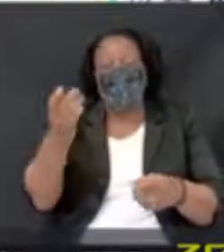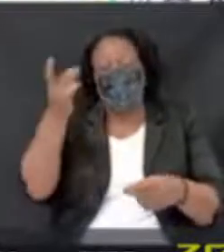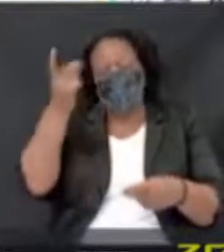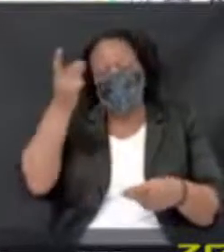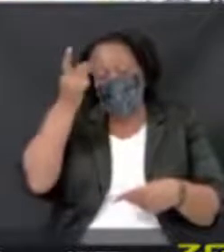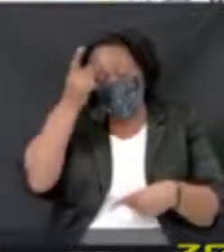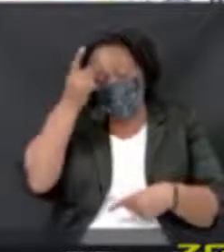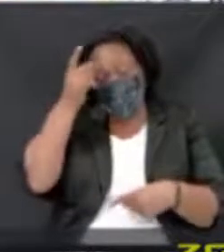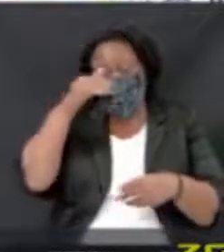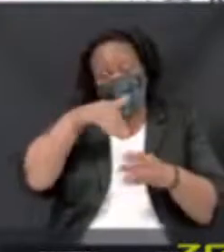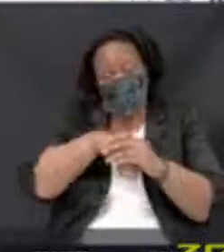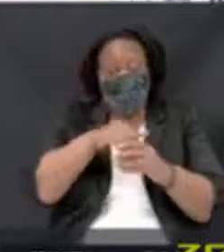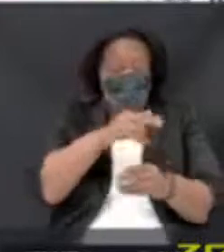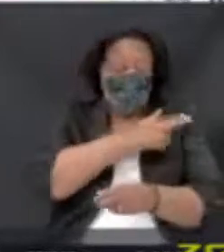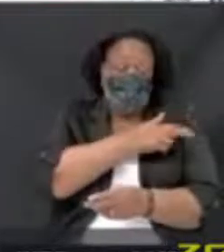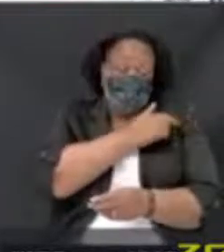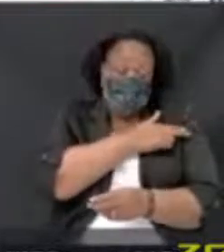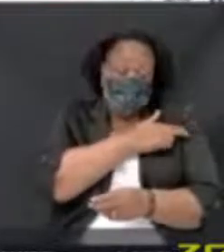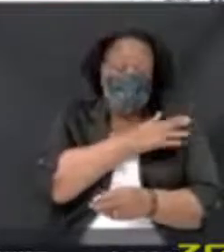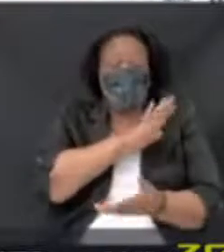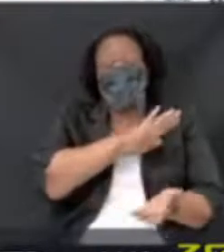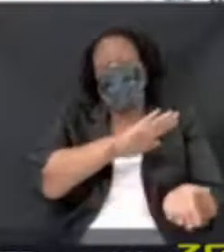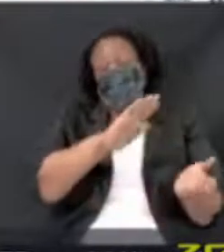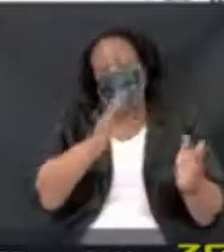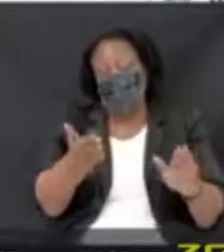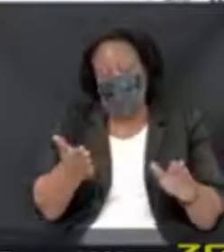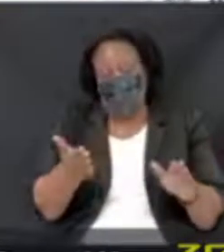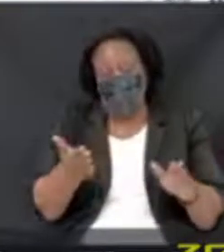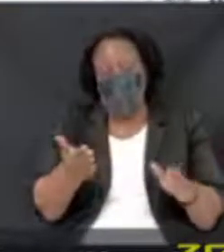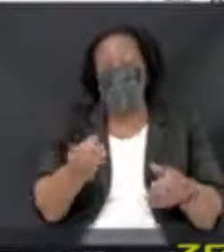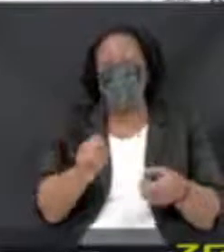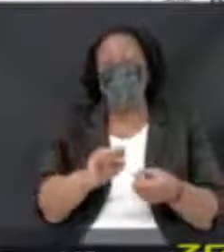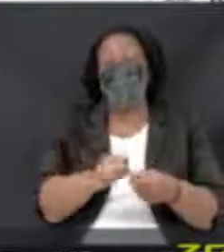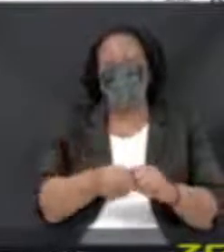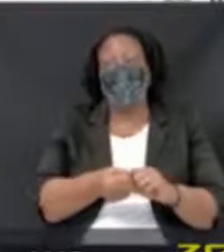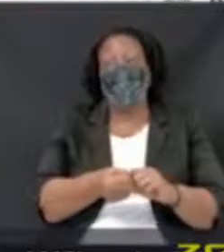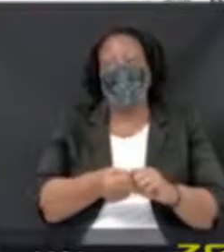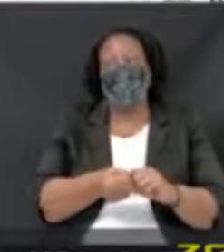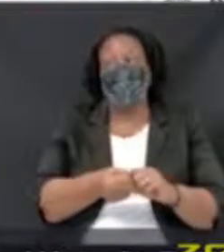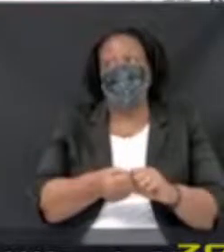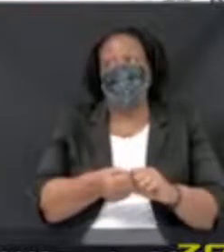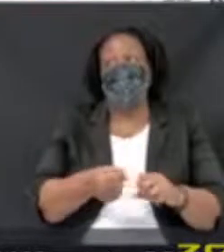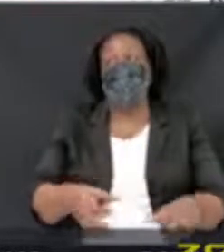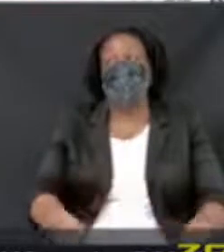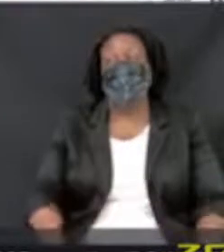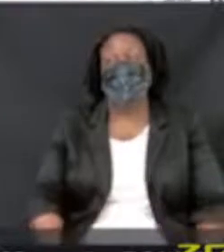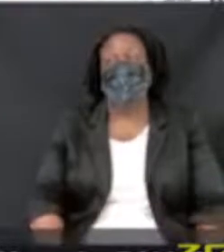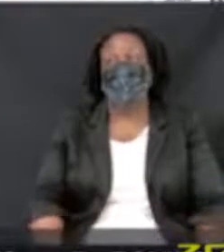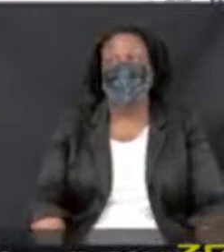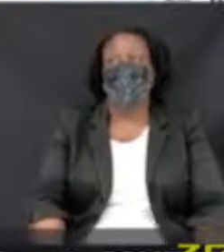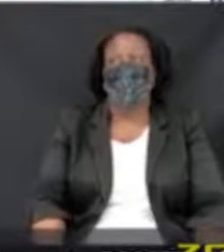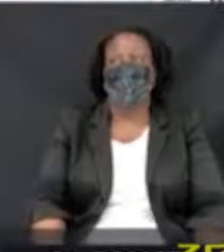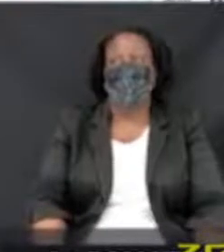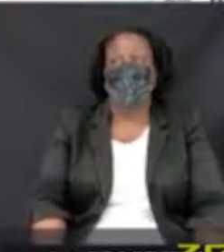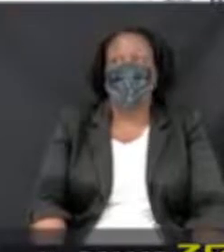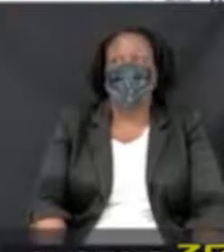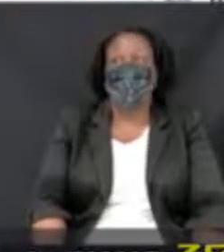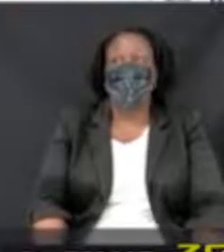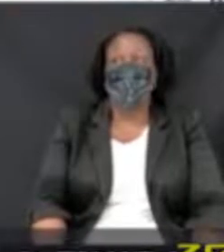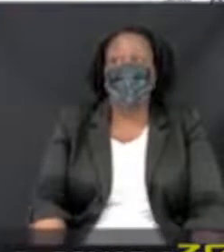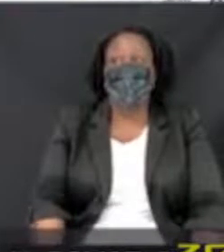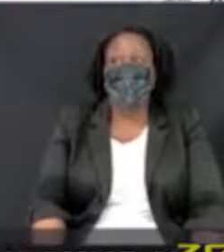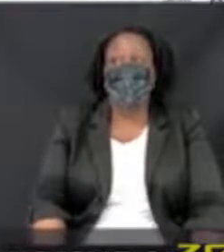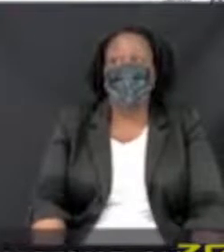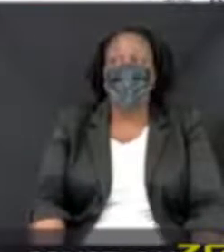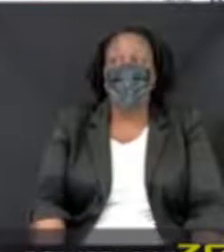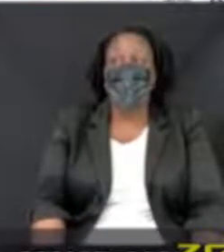someone became infected by an incoming passenger, they might be asymptomatic and might not need to go